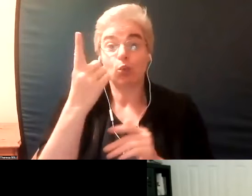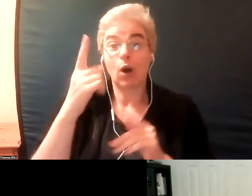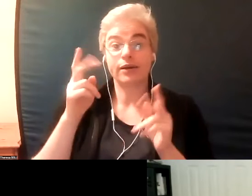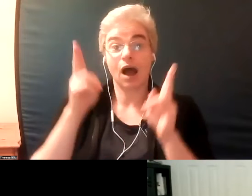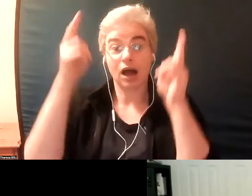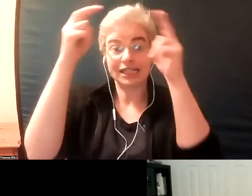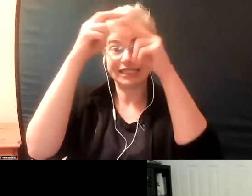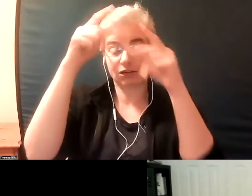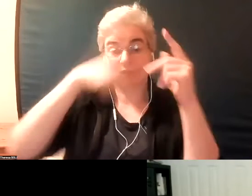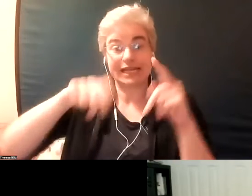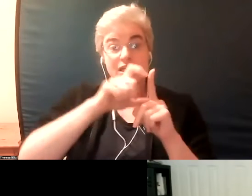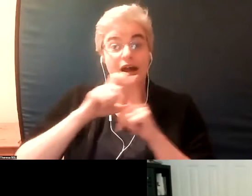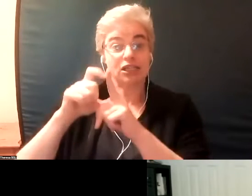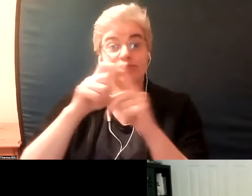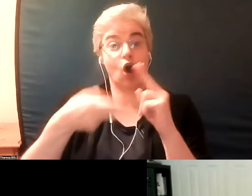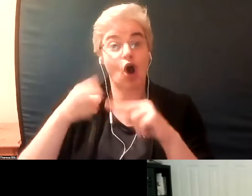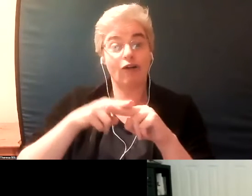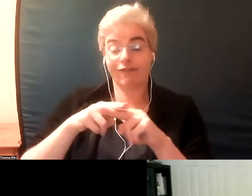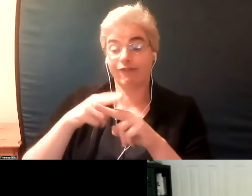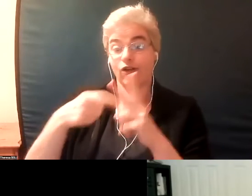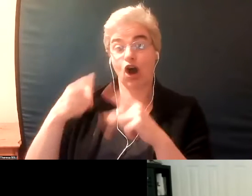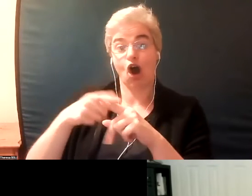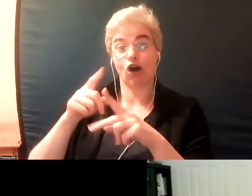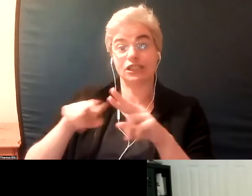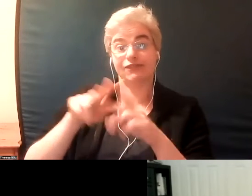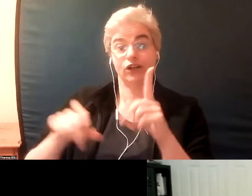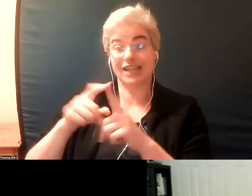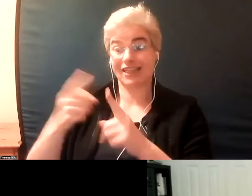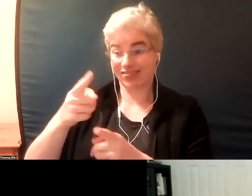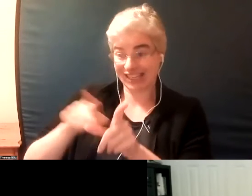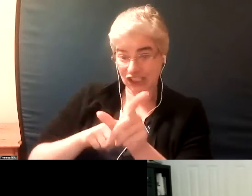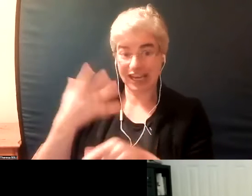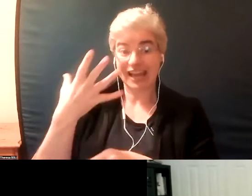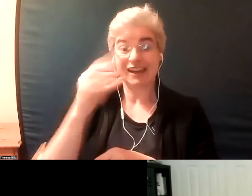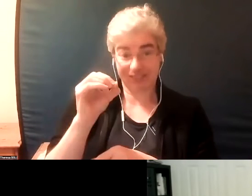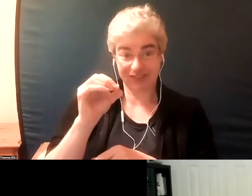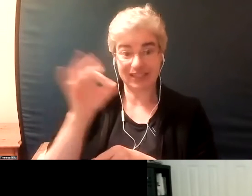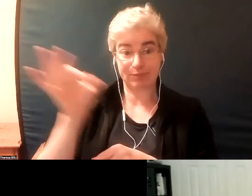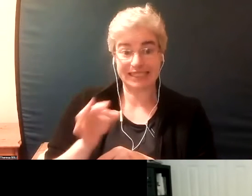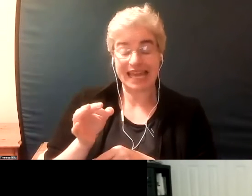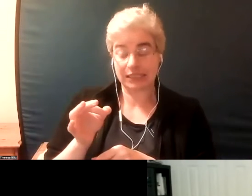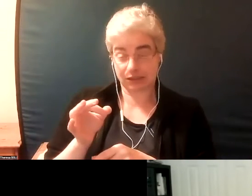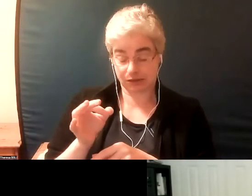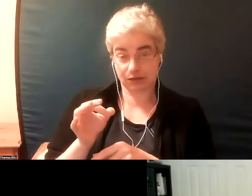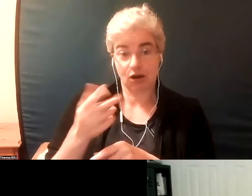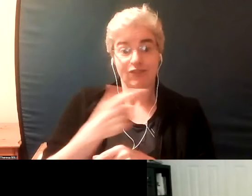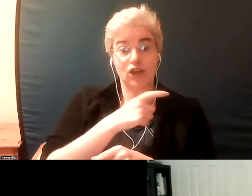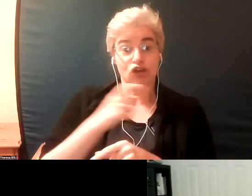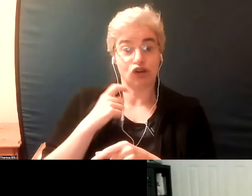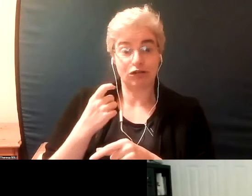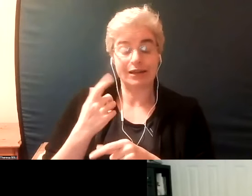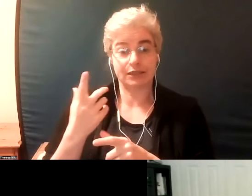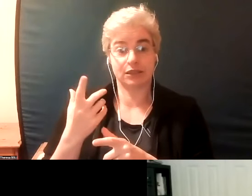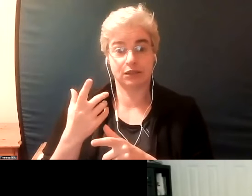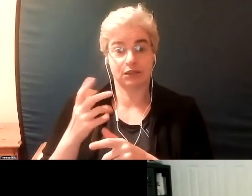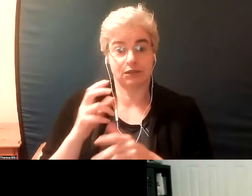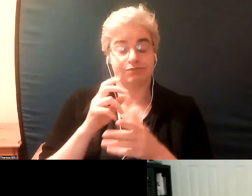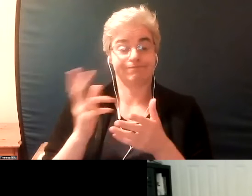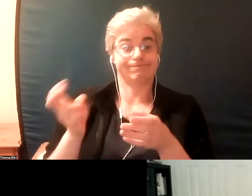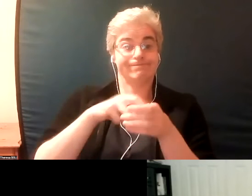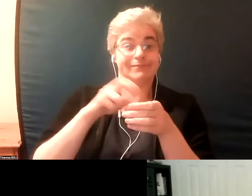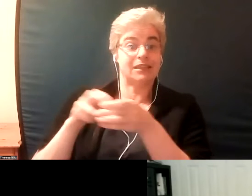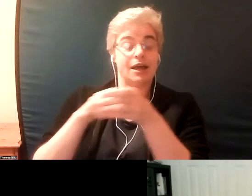in the Diocese of Oxford this year, 50% of the curate intake are dyslexic. So the diocese